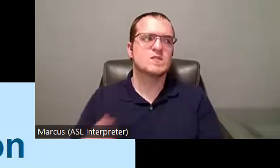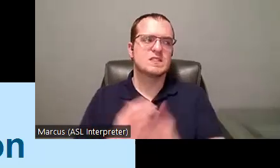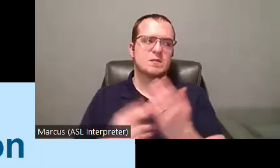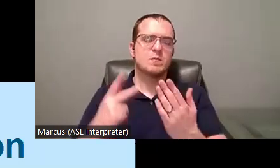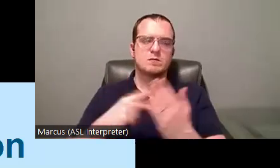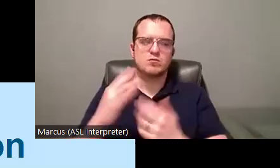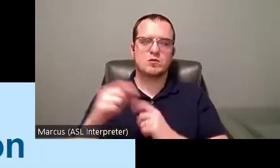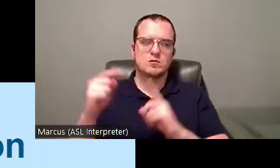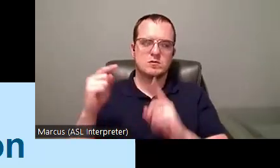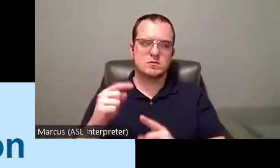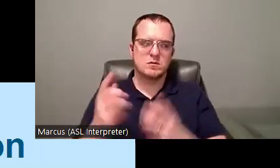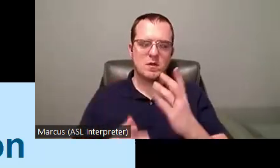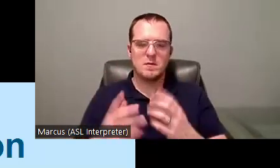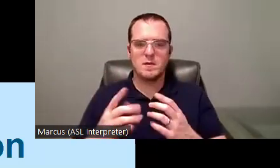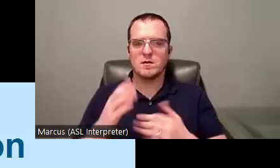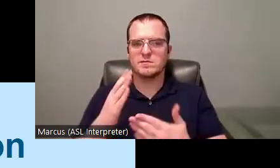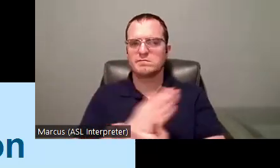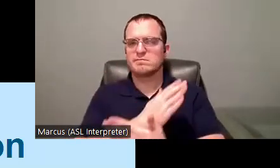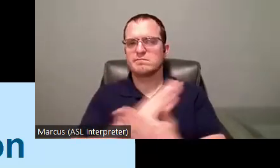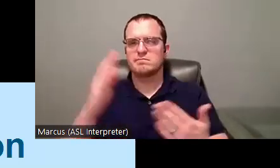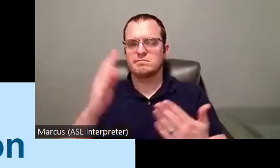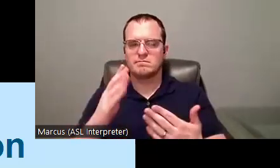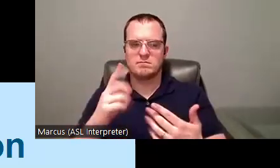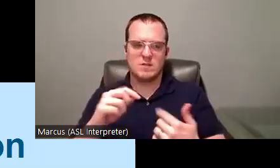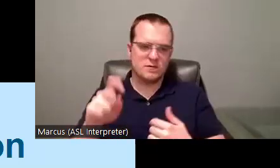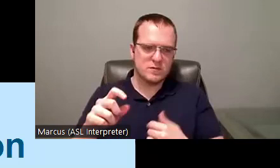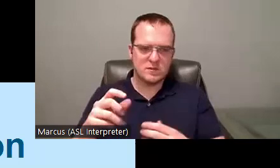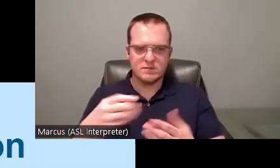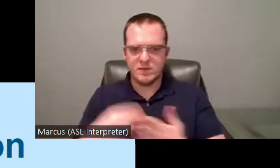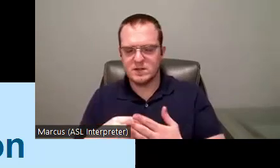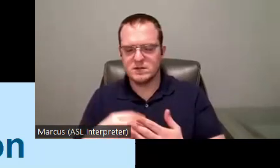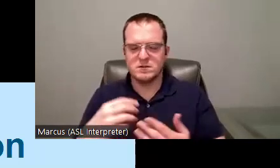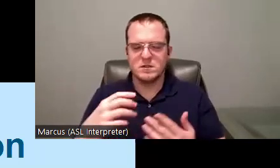be on a continuum of receiving funds and